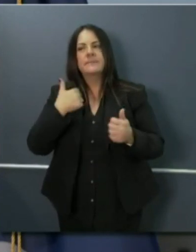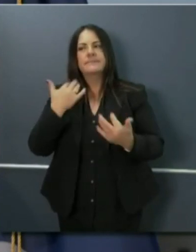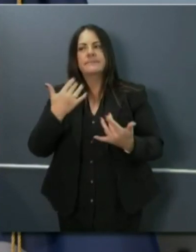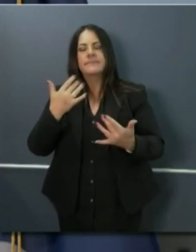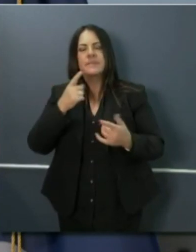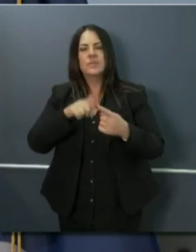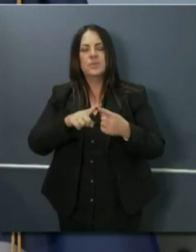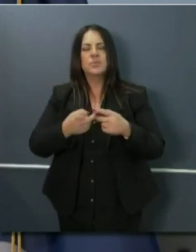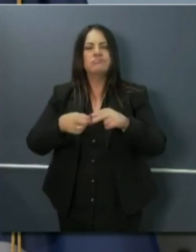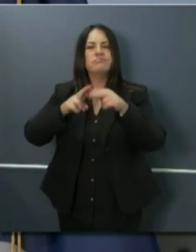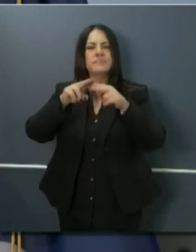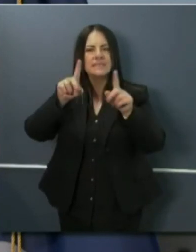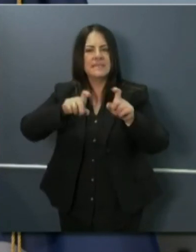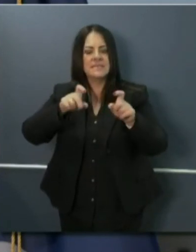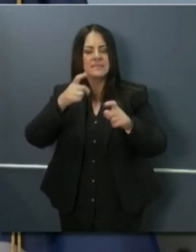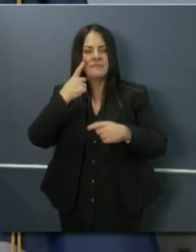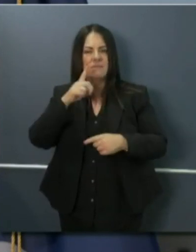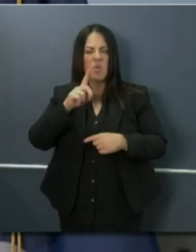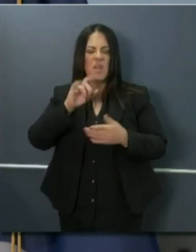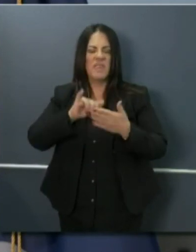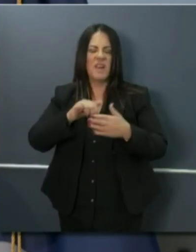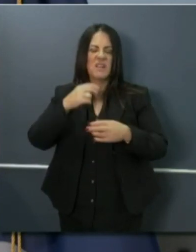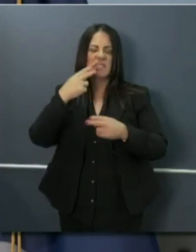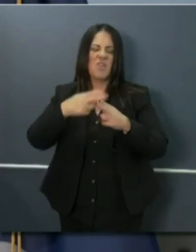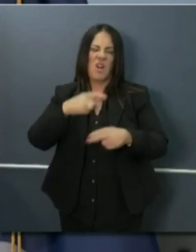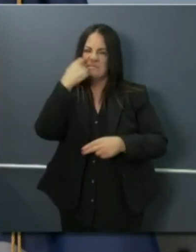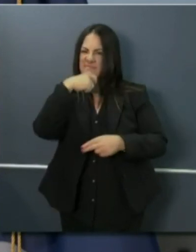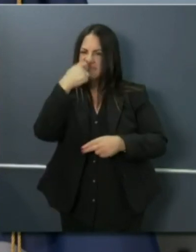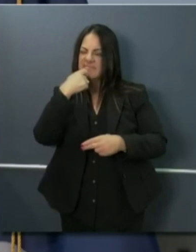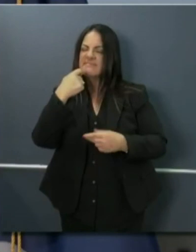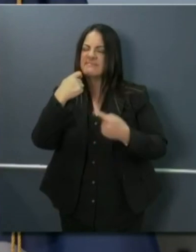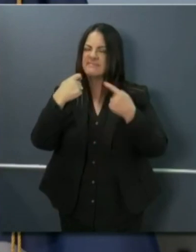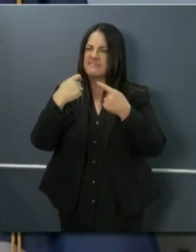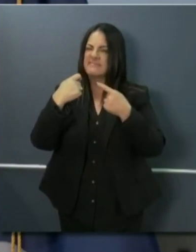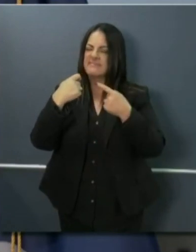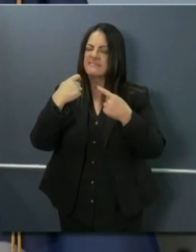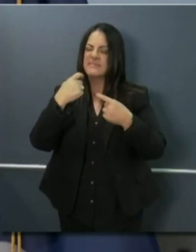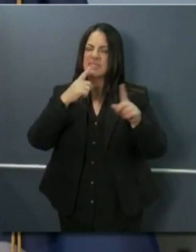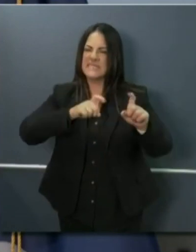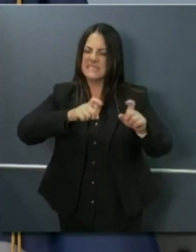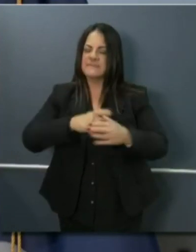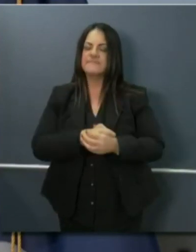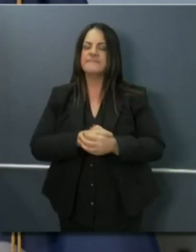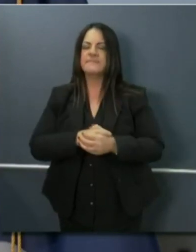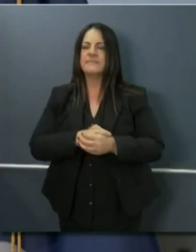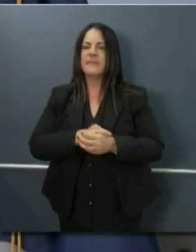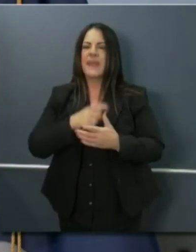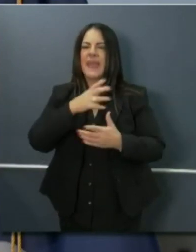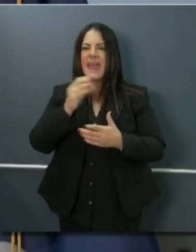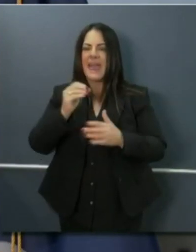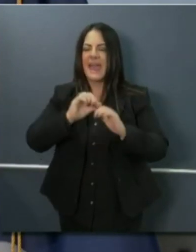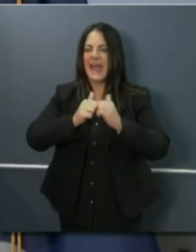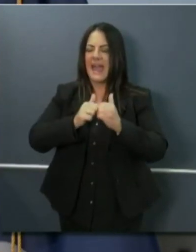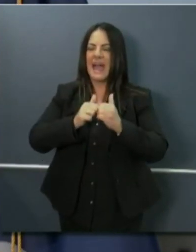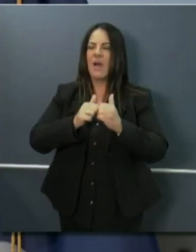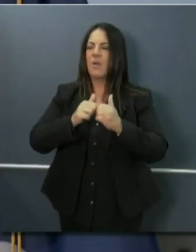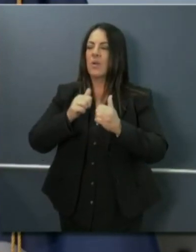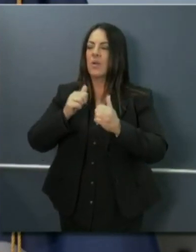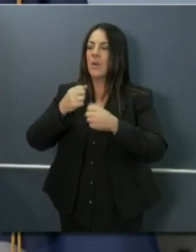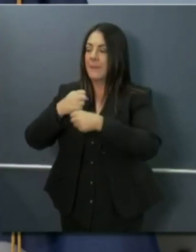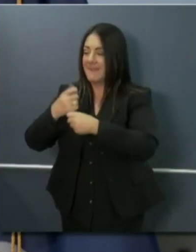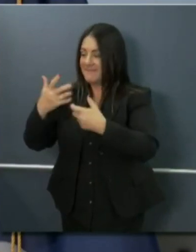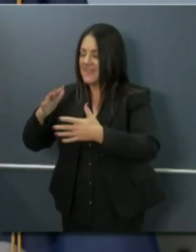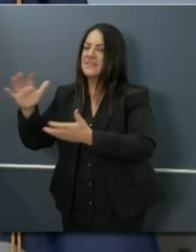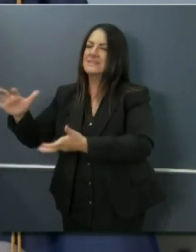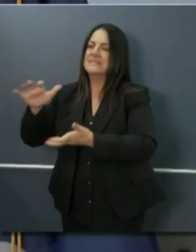increase tests throughout the state of California. Swabs, as well as the media to transport the swabs. We